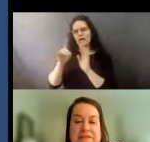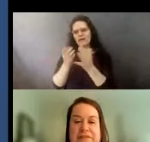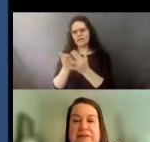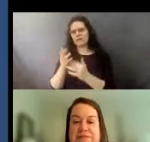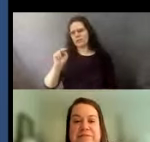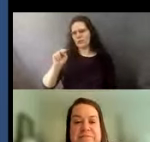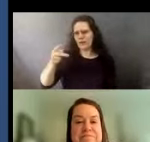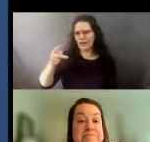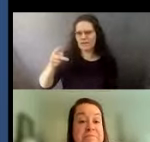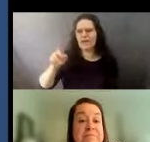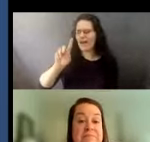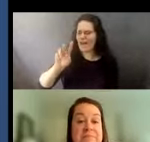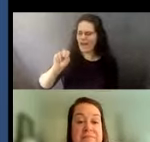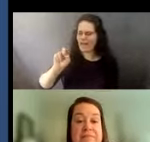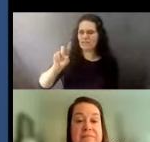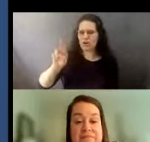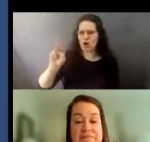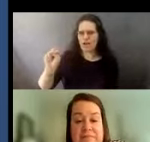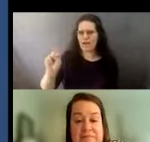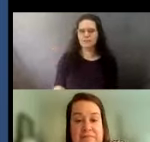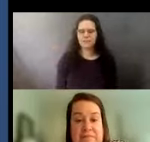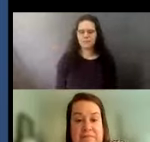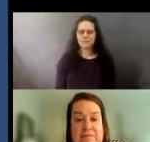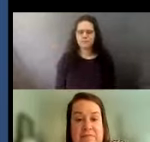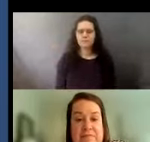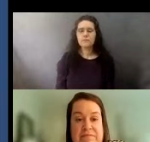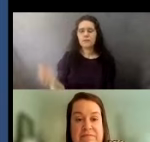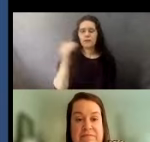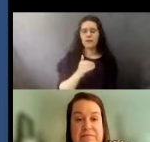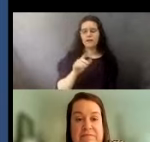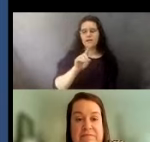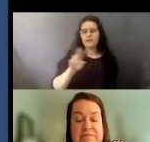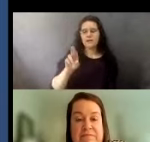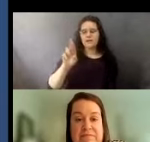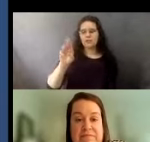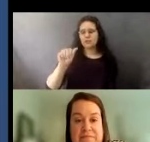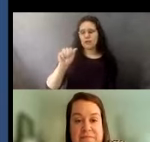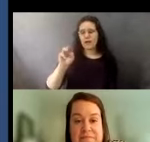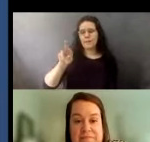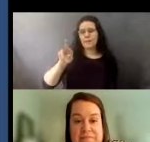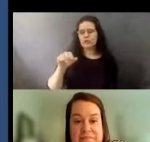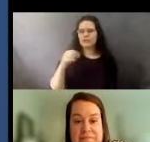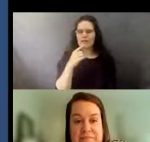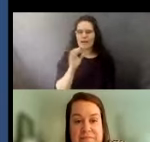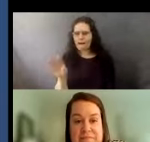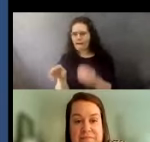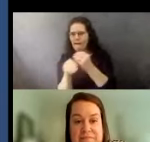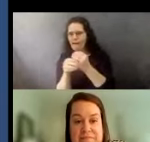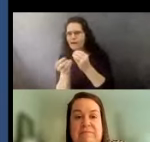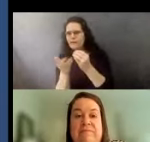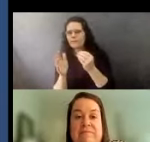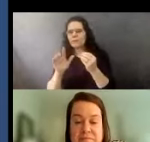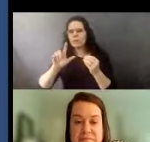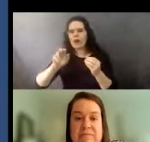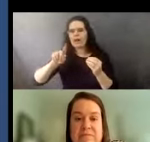Thank you for sharing those. I put a couple links in for our project, which is really focused on clinicians. And so